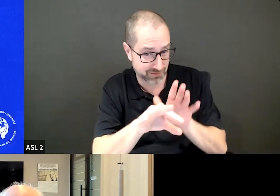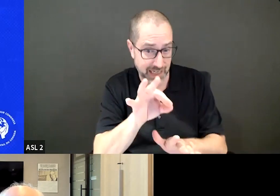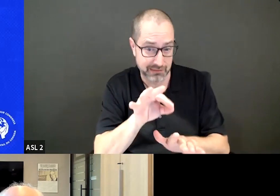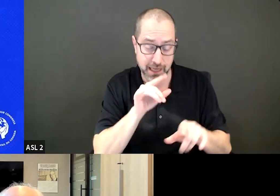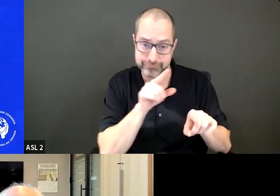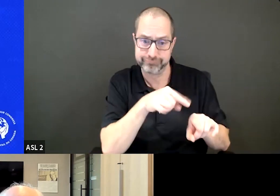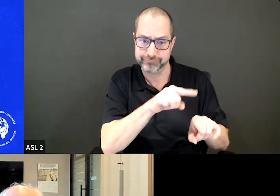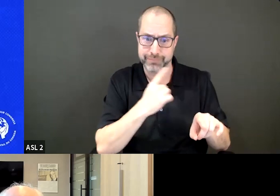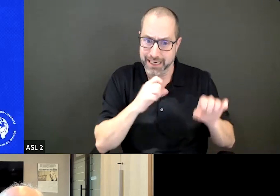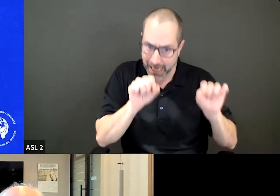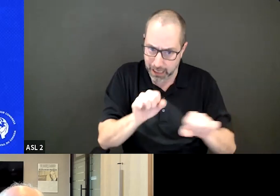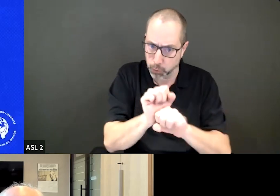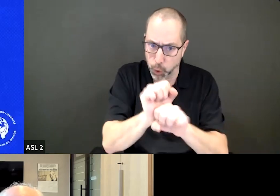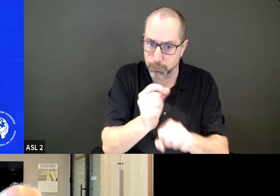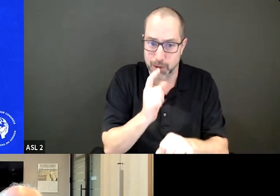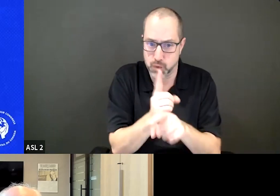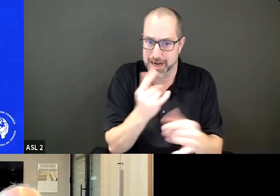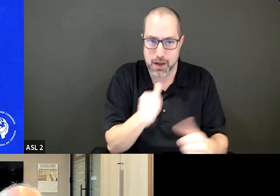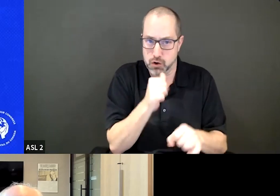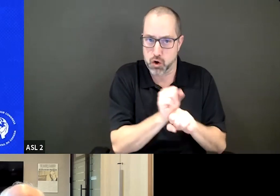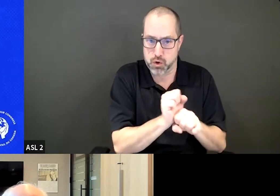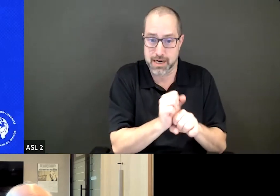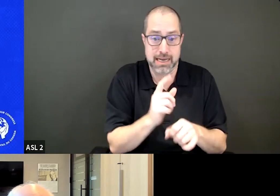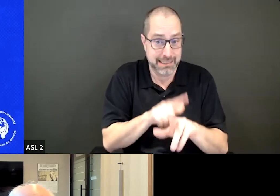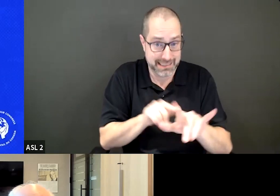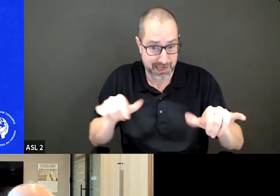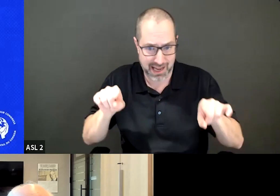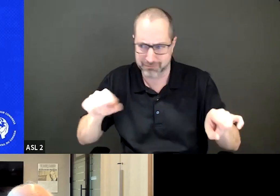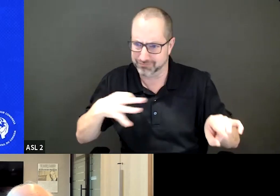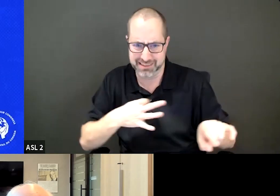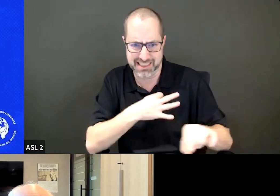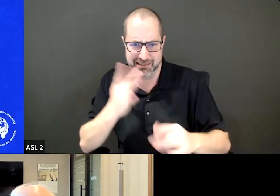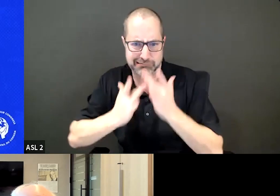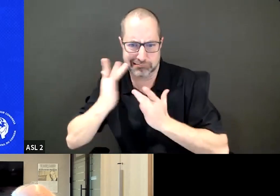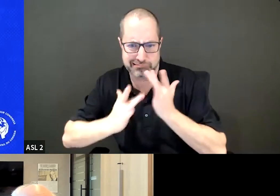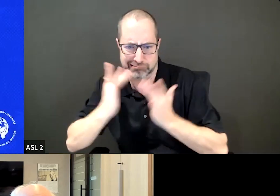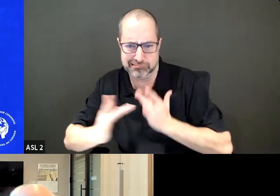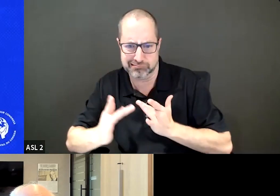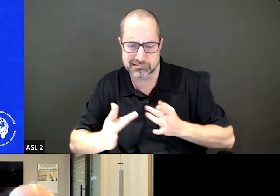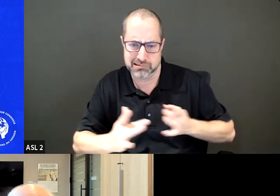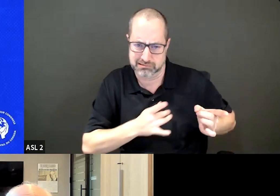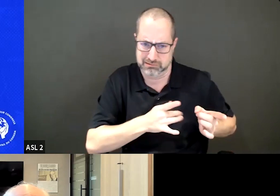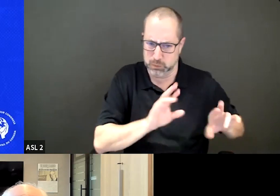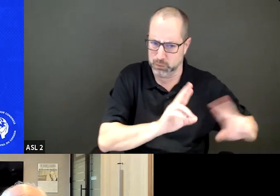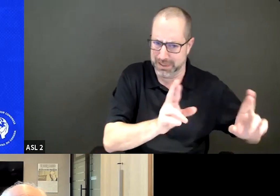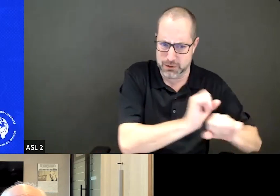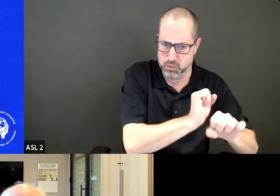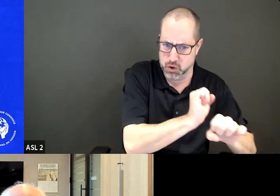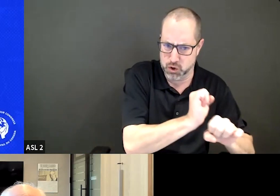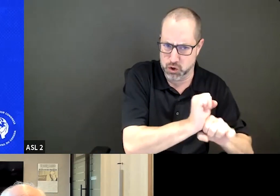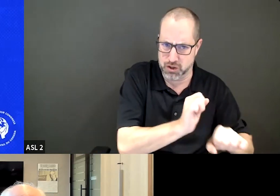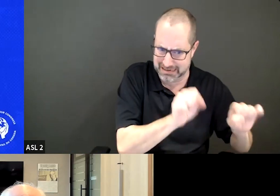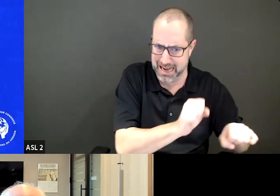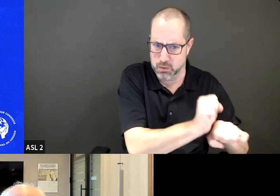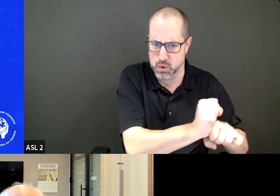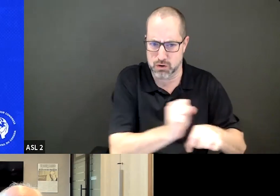employed. And at the same time, we're experiencing unprecedented labor shortages that hit a record high of 1 million jobs unfilled